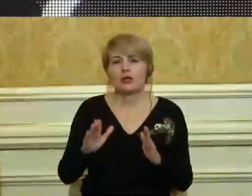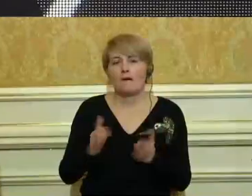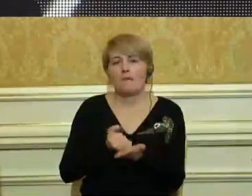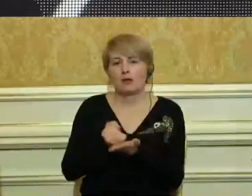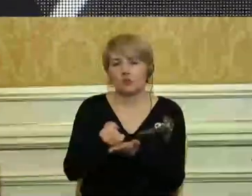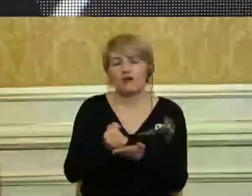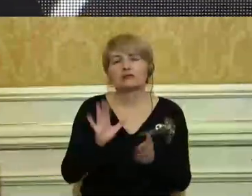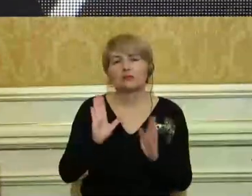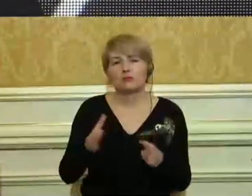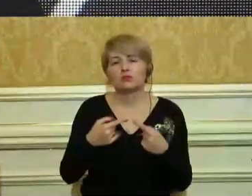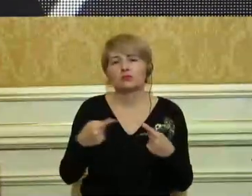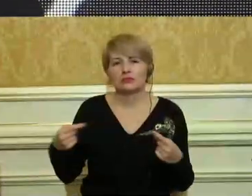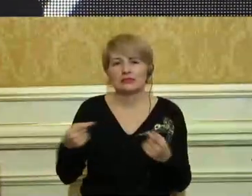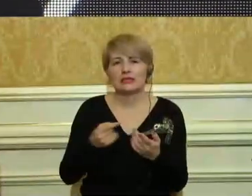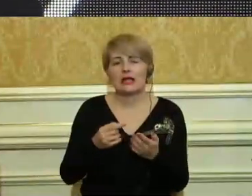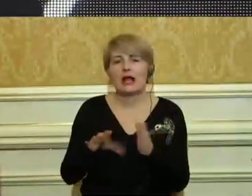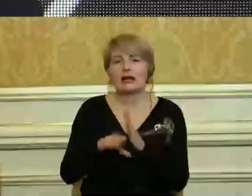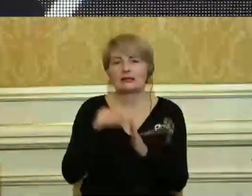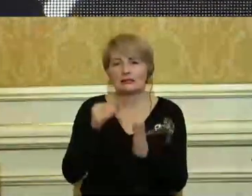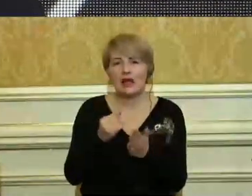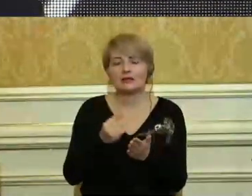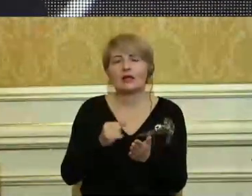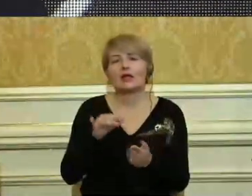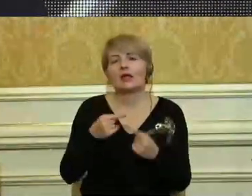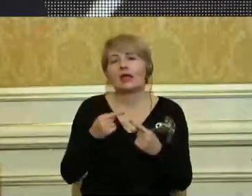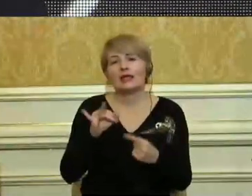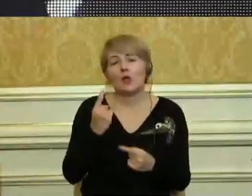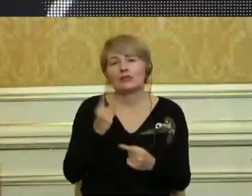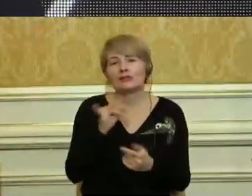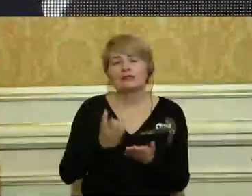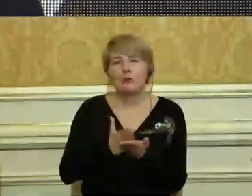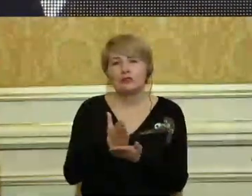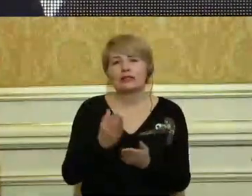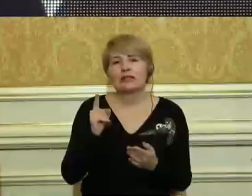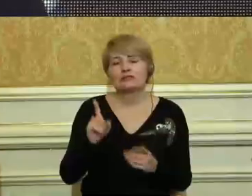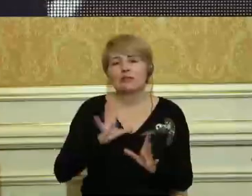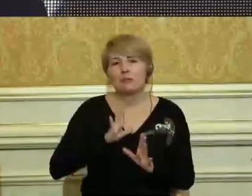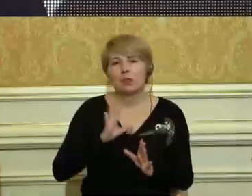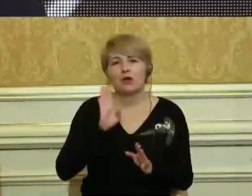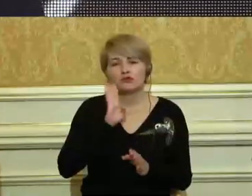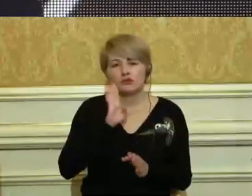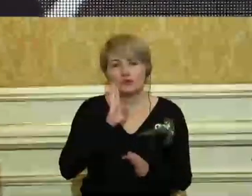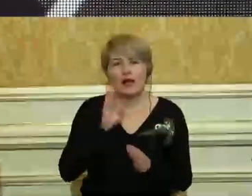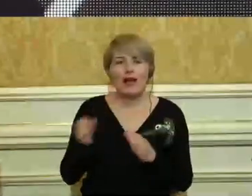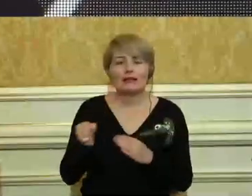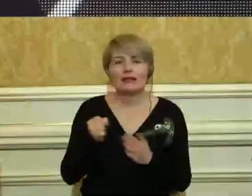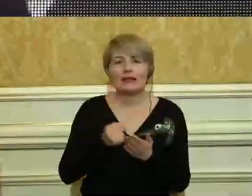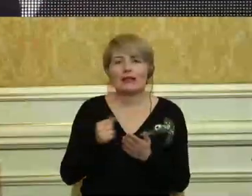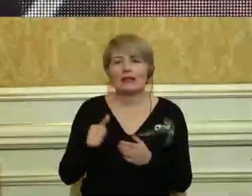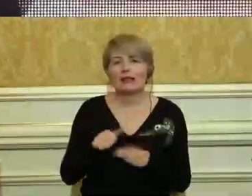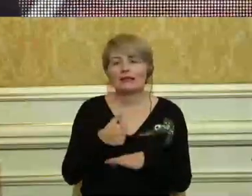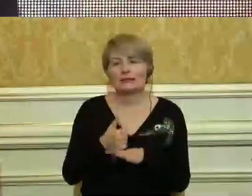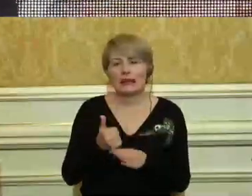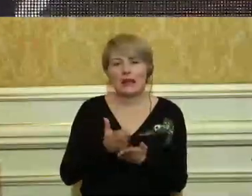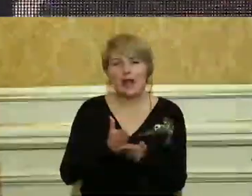parties. And one of the politicians, and it was a female leader of one of the liberal parties in Croatia, when